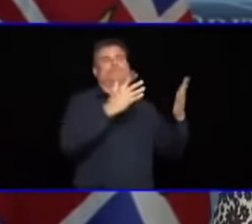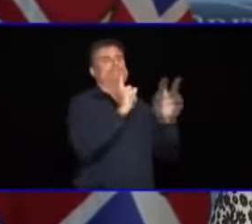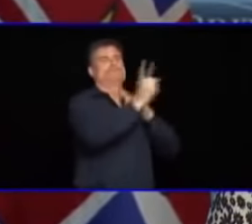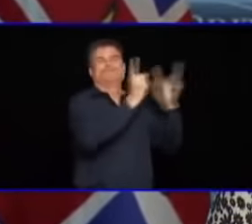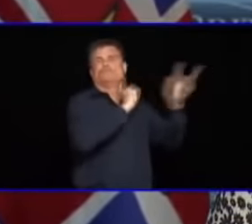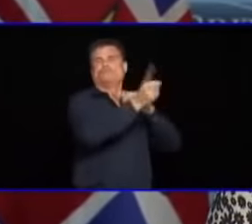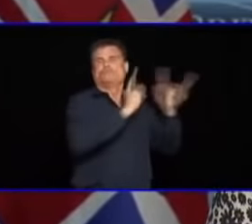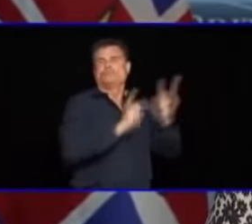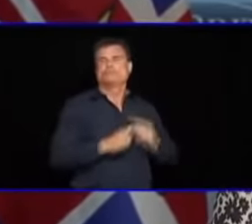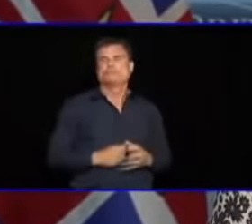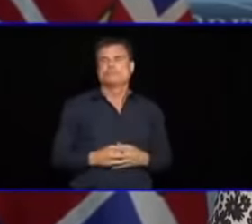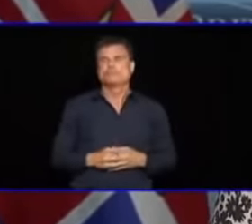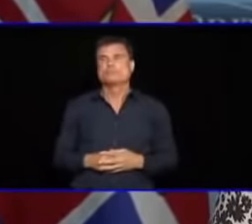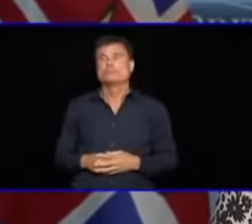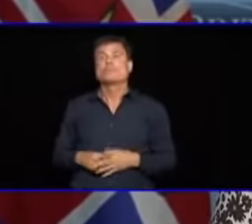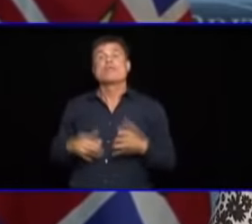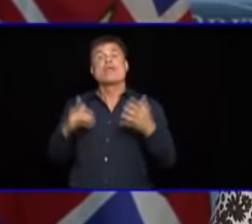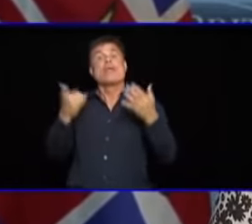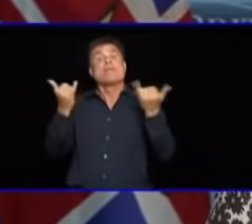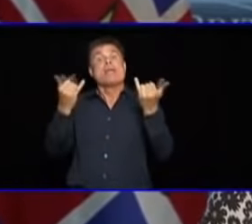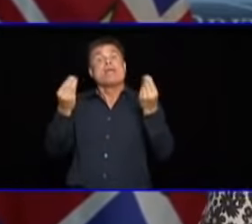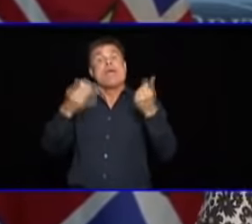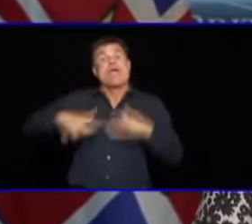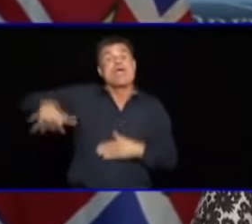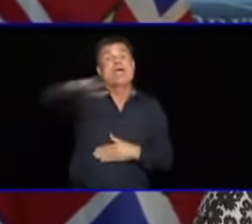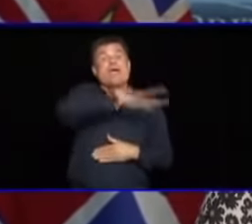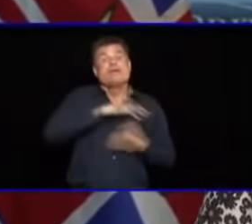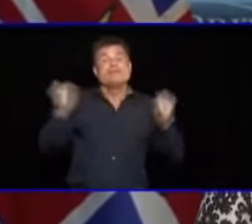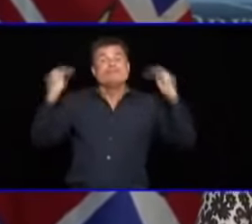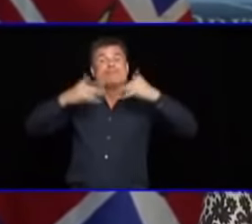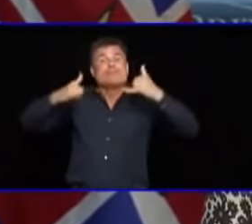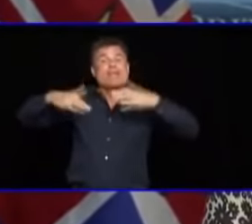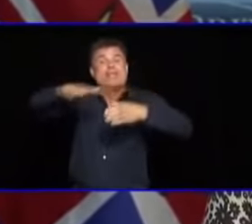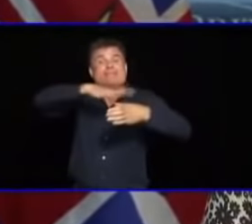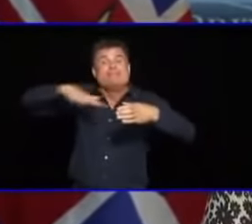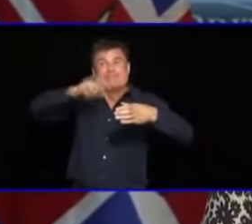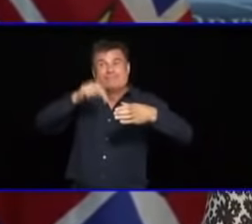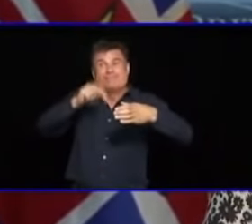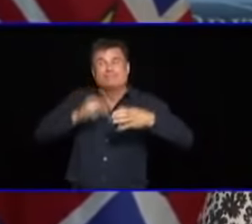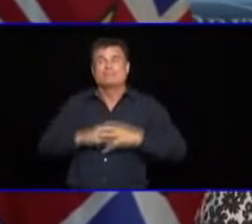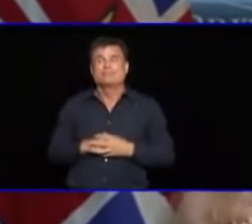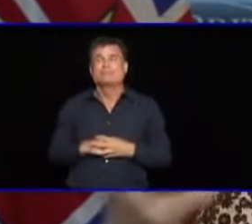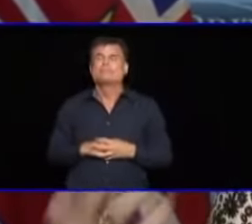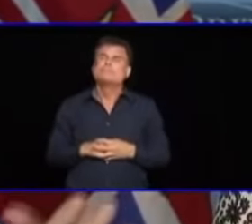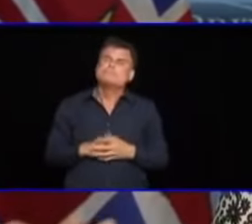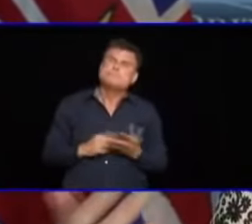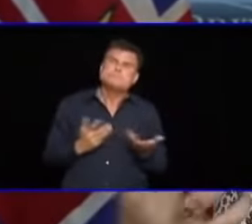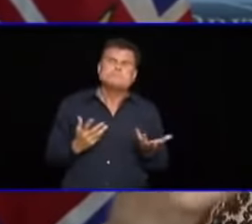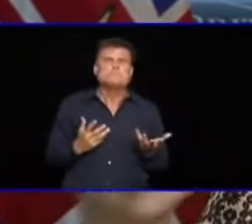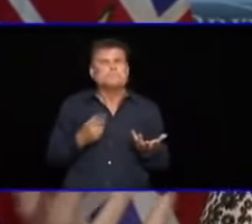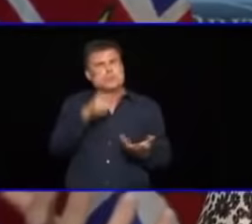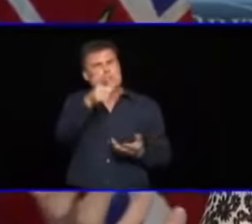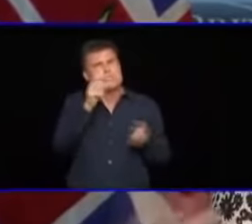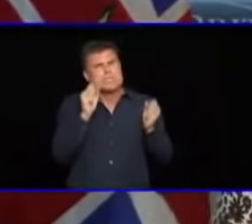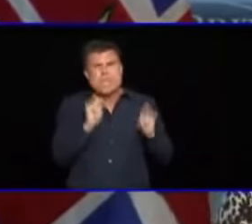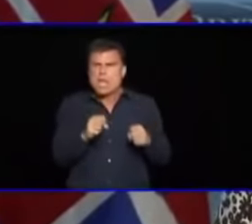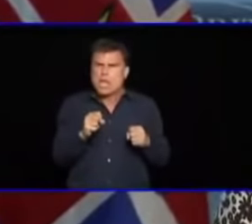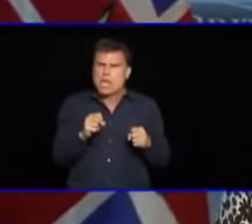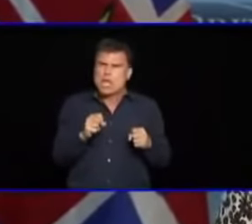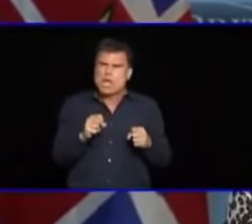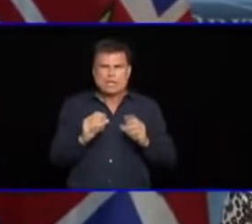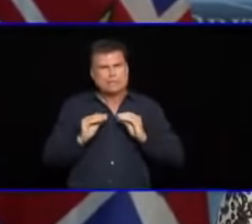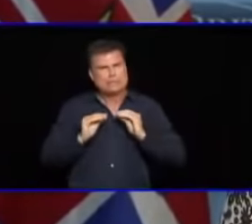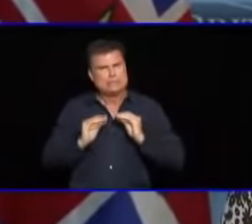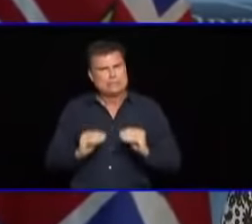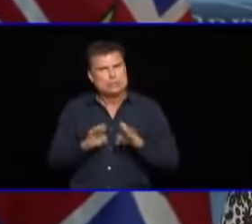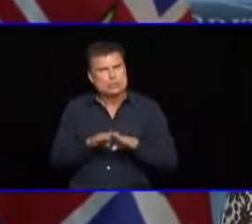contact on a playground. We've seen that work very effectively, where we don't see transmission between children, and we just remind them and teach them not